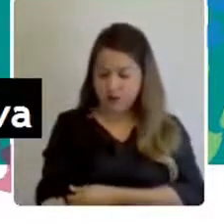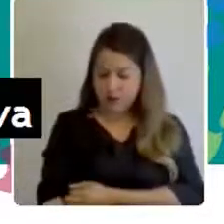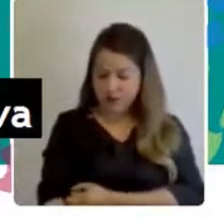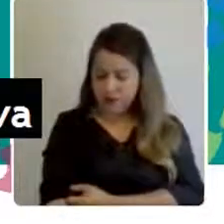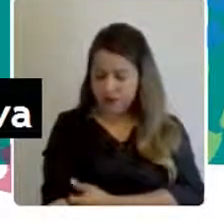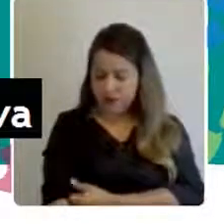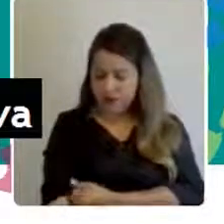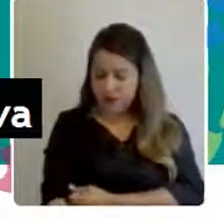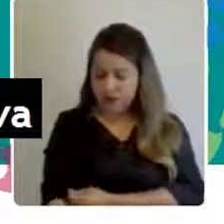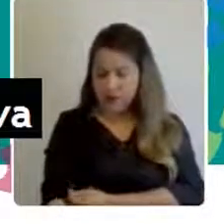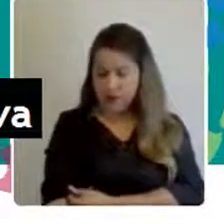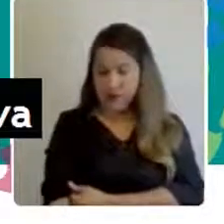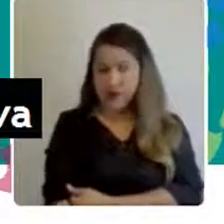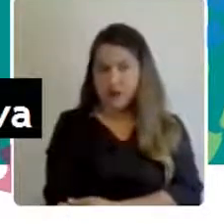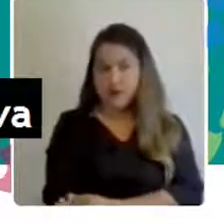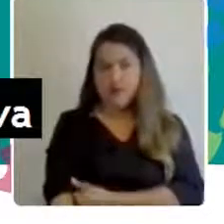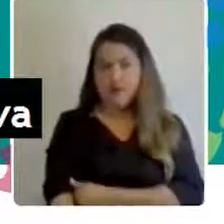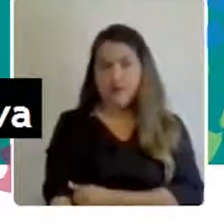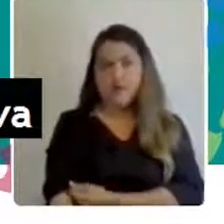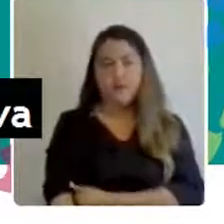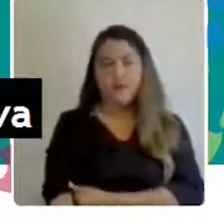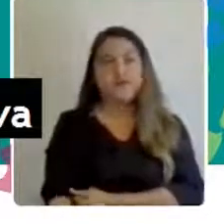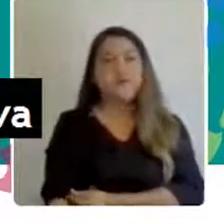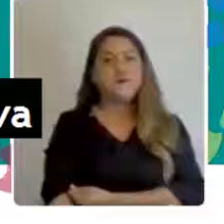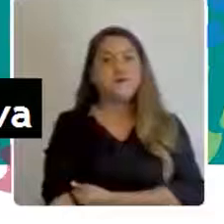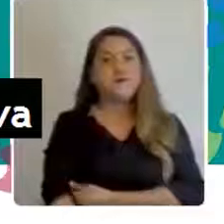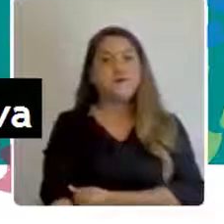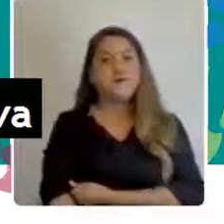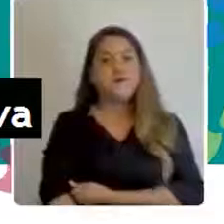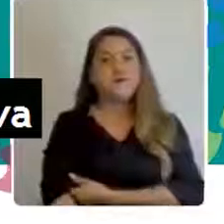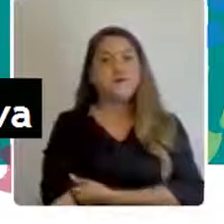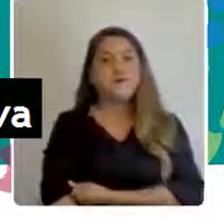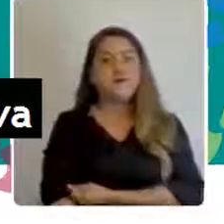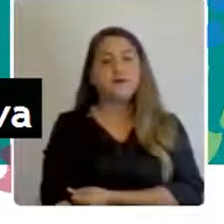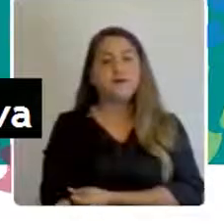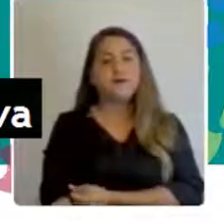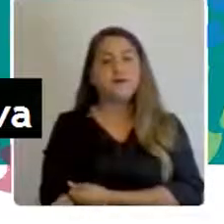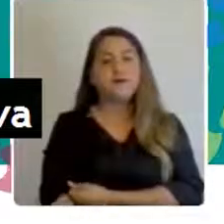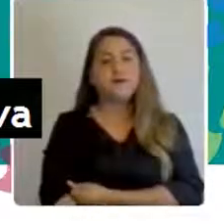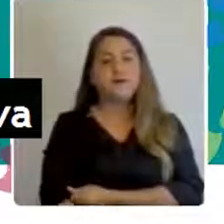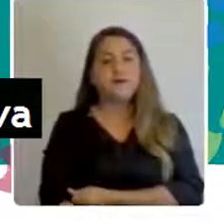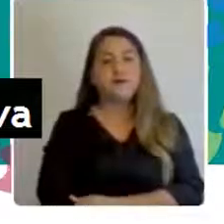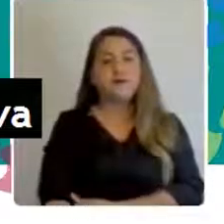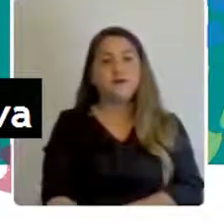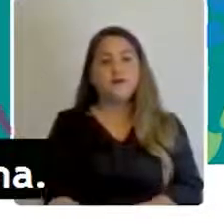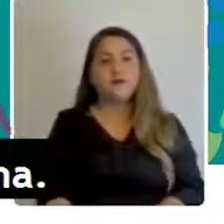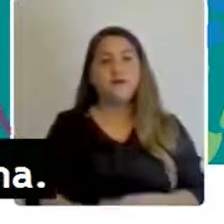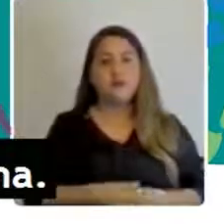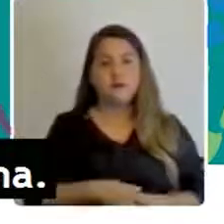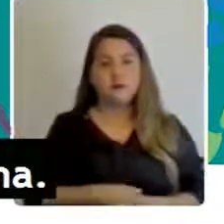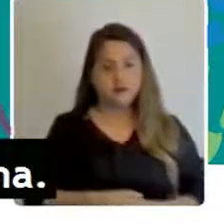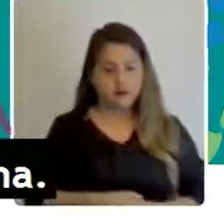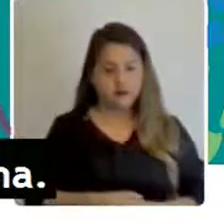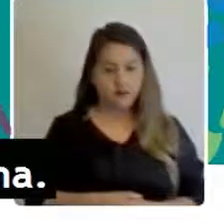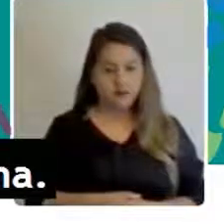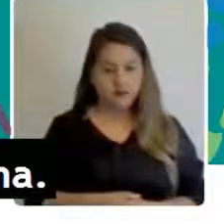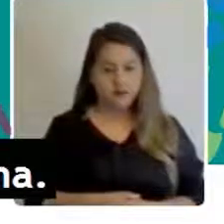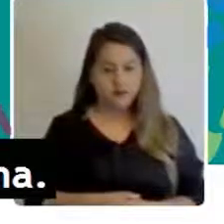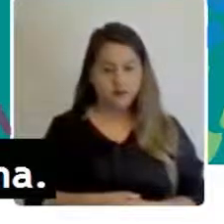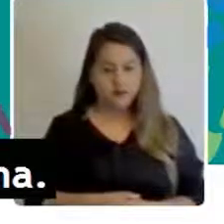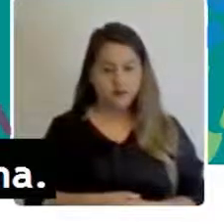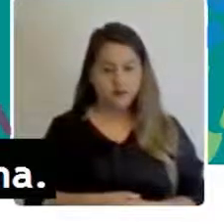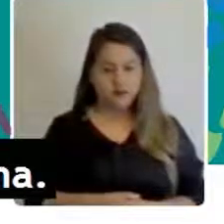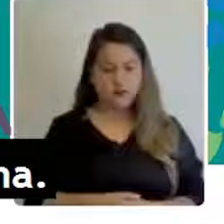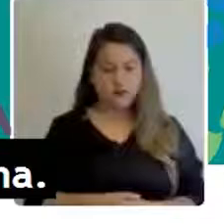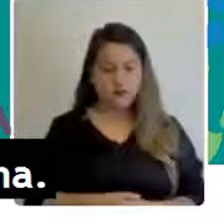Maybe start, Stephen, would you like to start from your point of view in the United States? And then, yeah, because it's, I